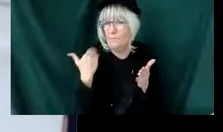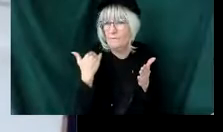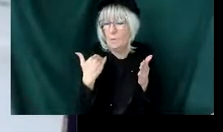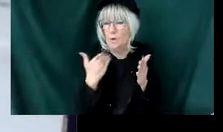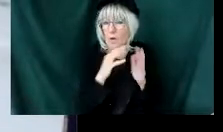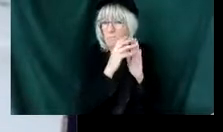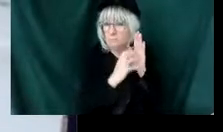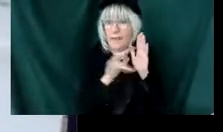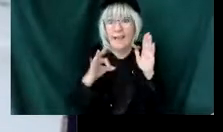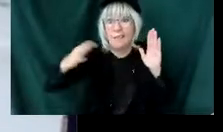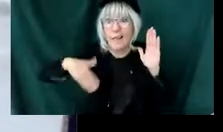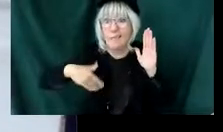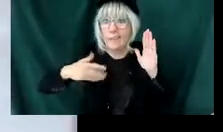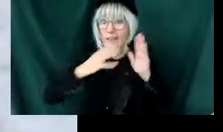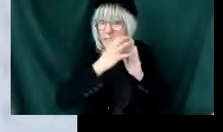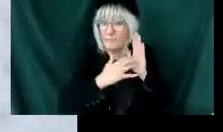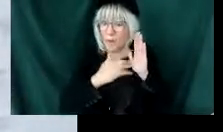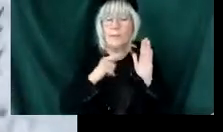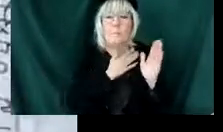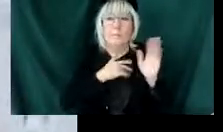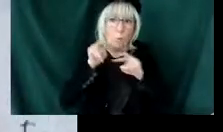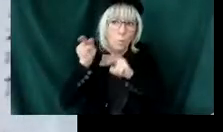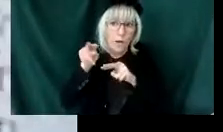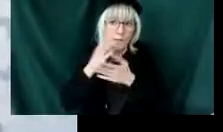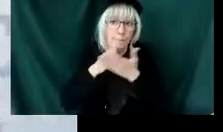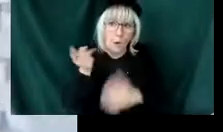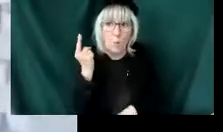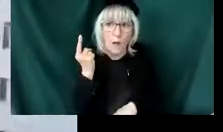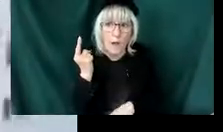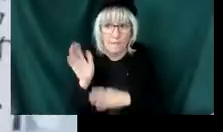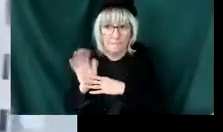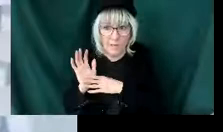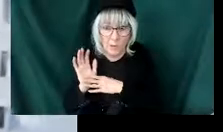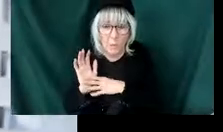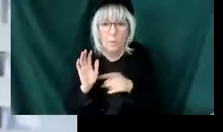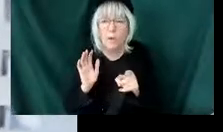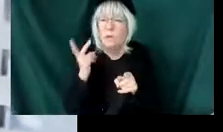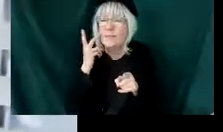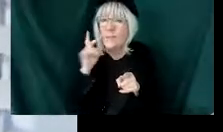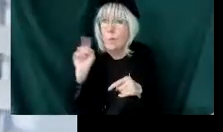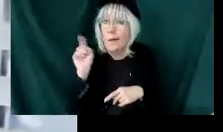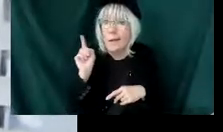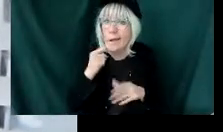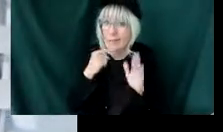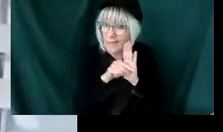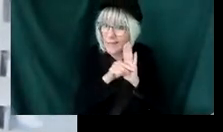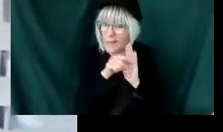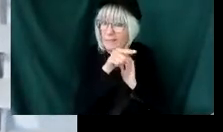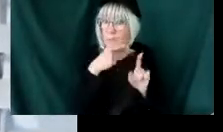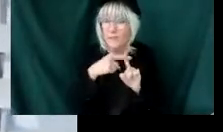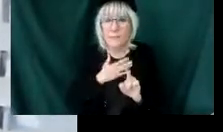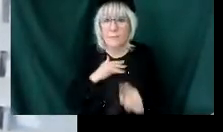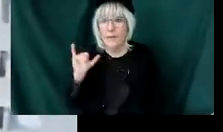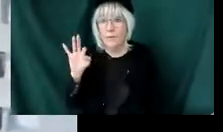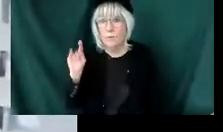this part, please watch the video part 1. It's linked in the assignment and it's on my